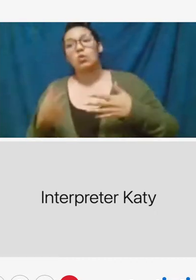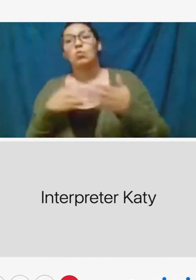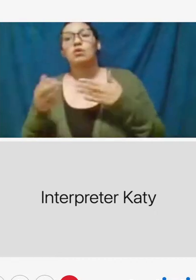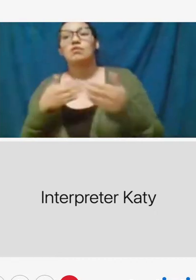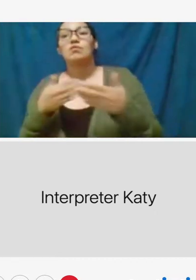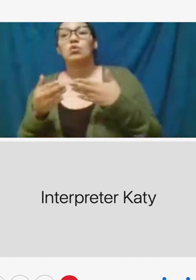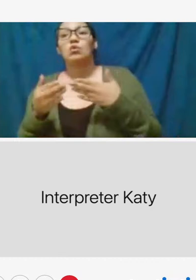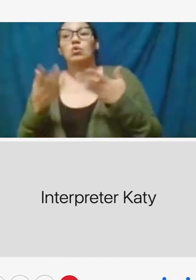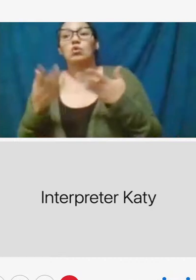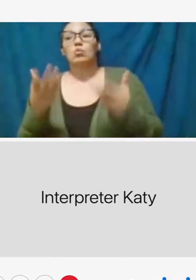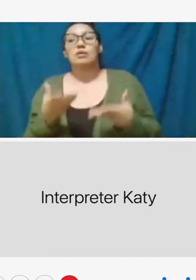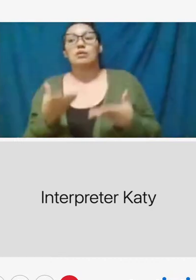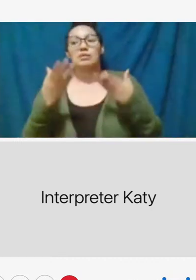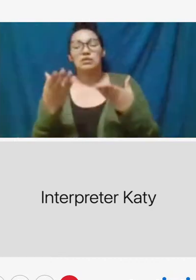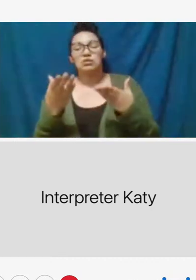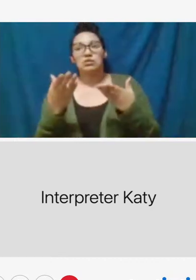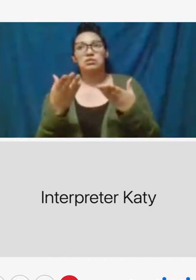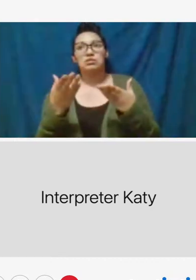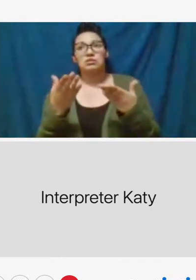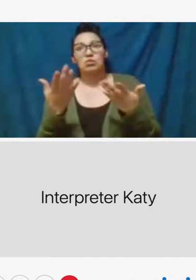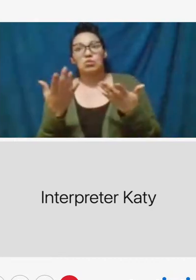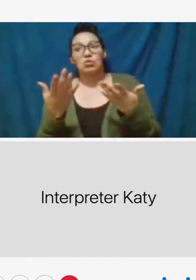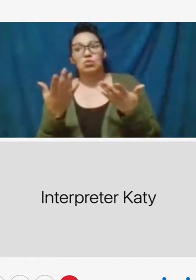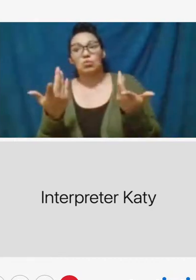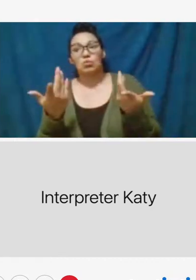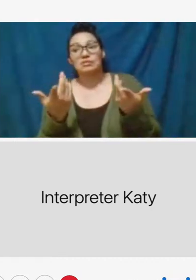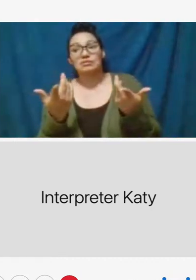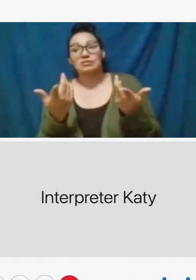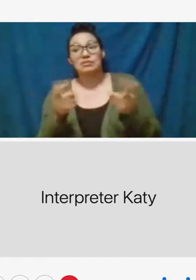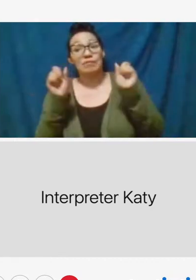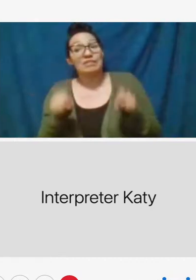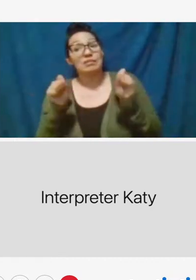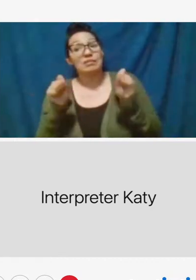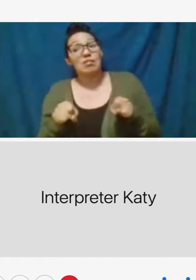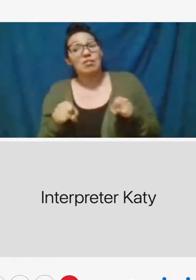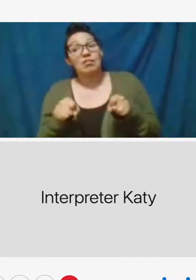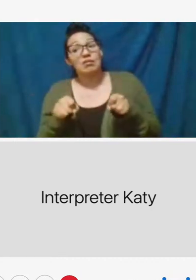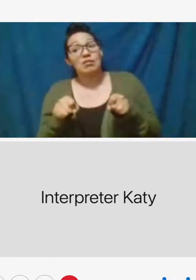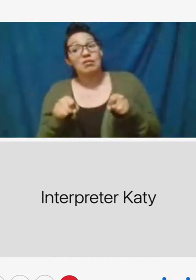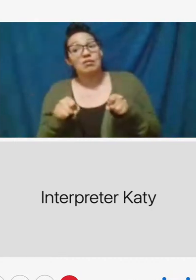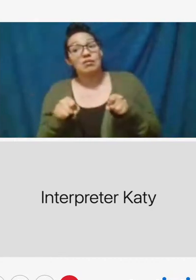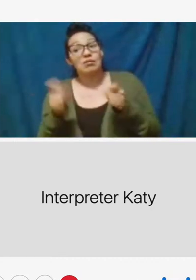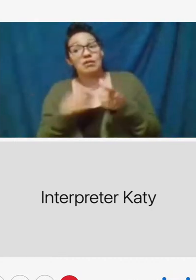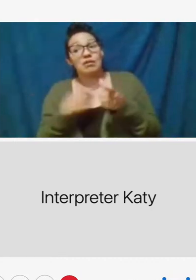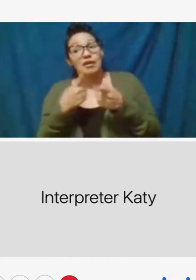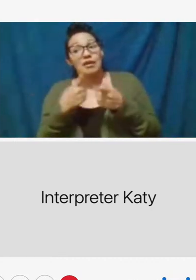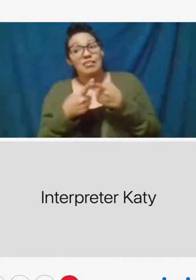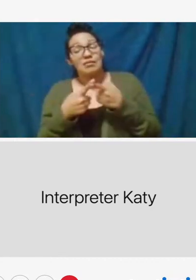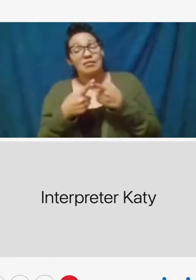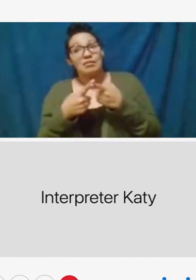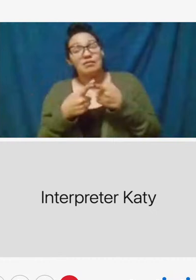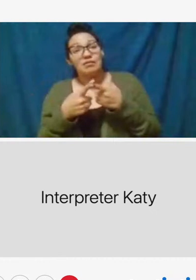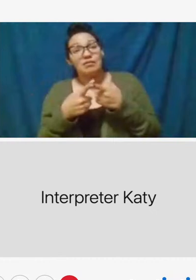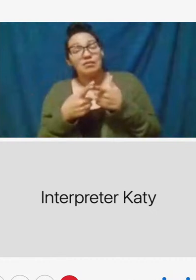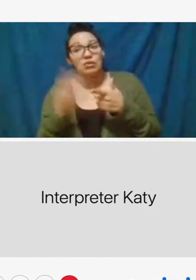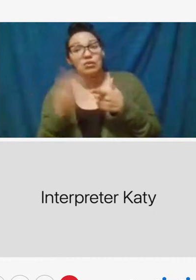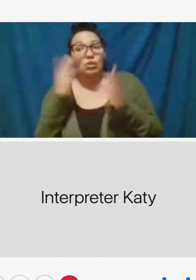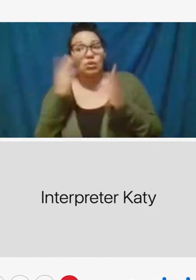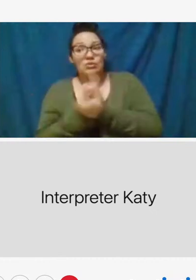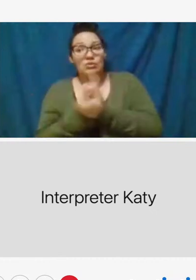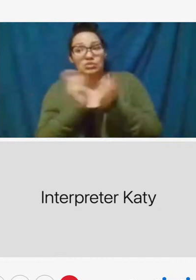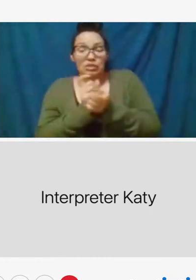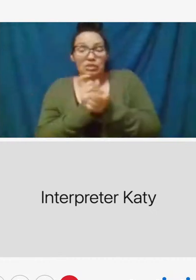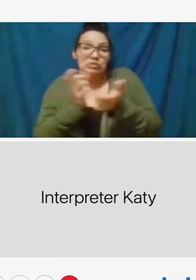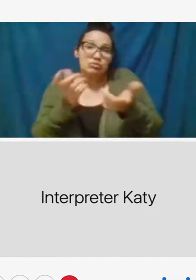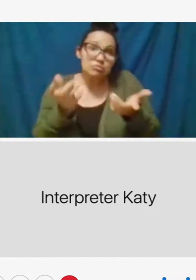feasible with what we have and then again you know changes Chang is hard we got to implement